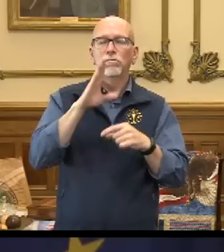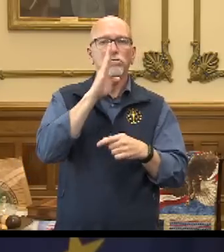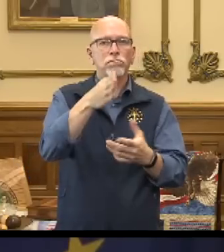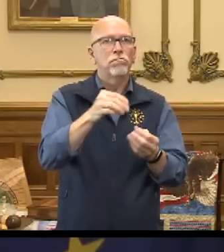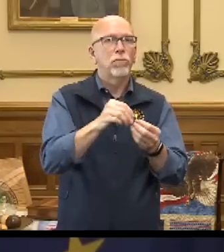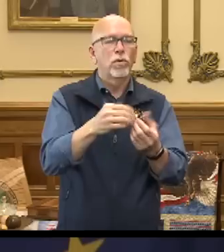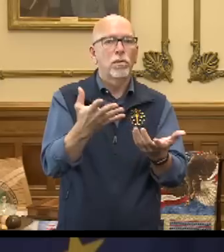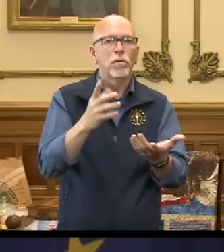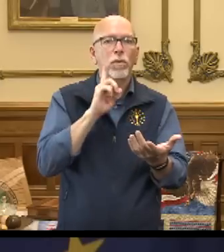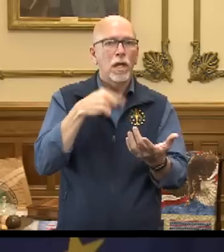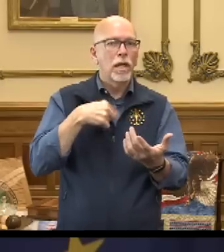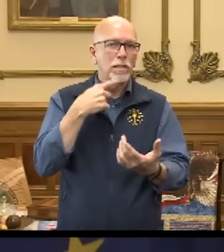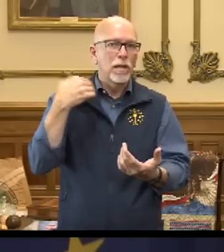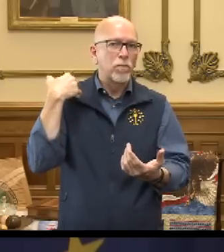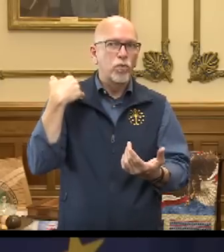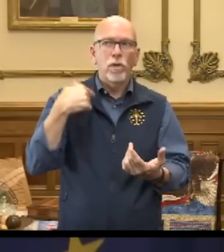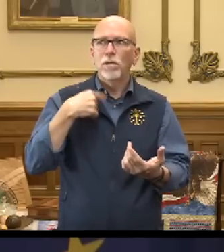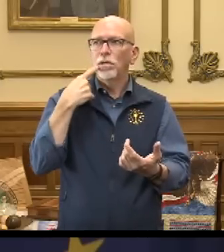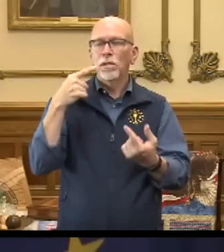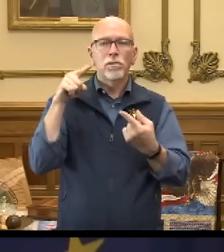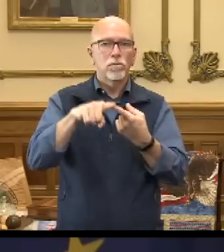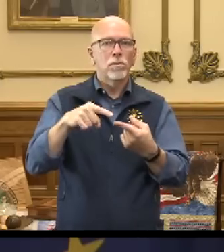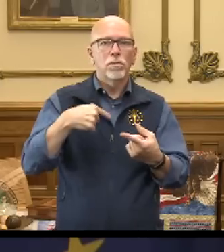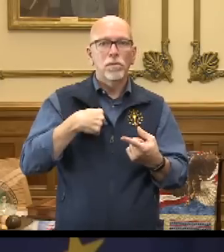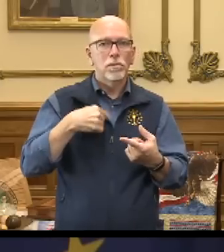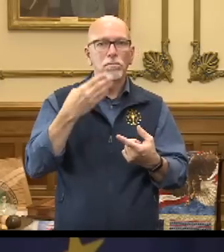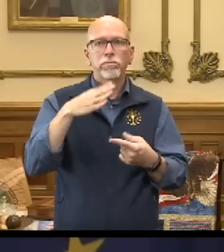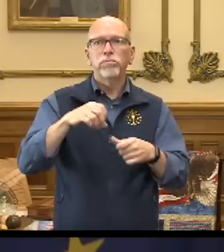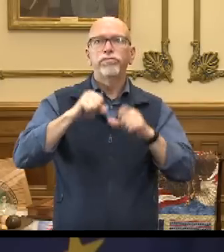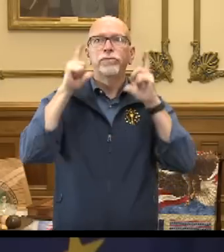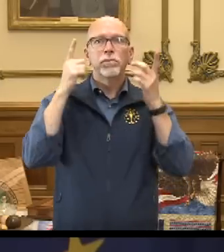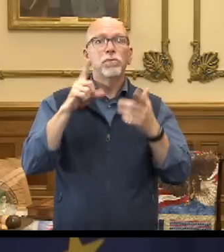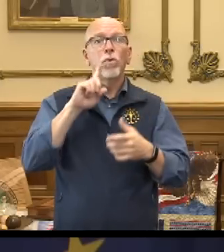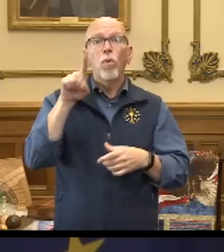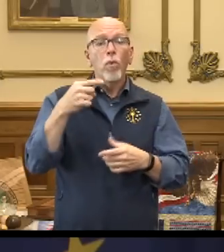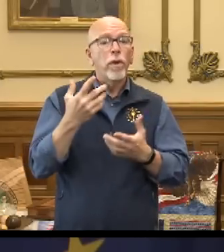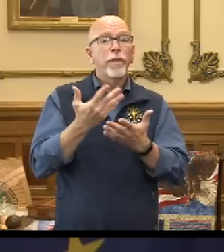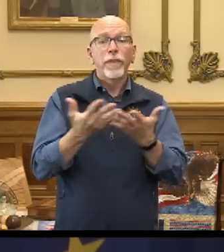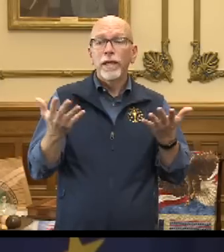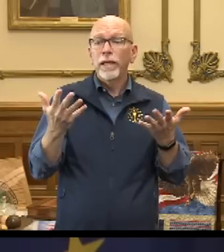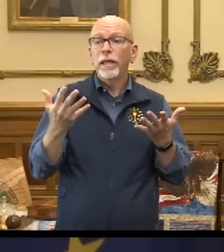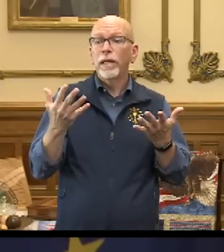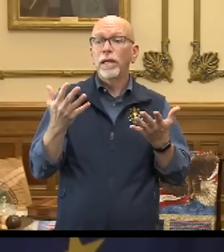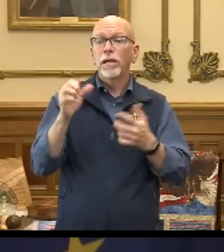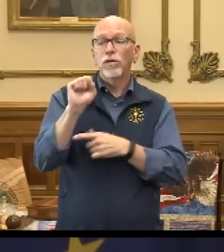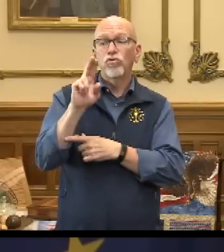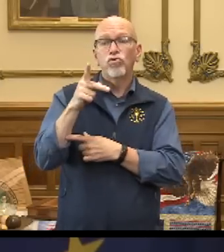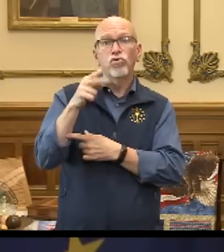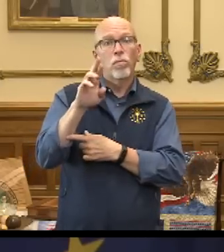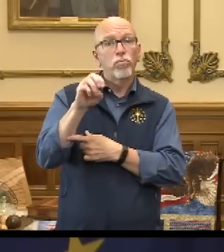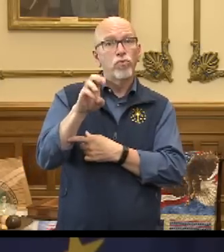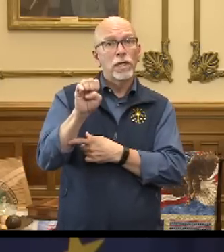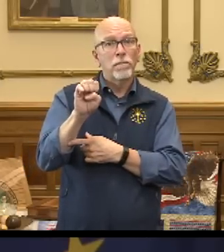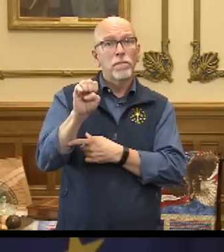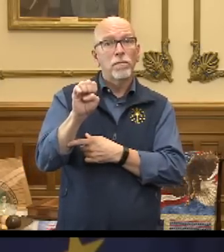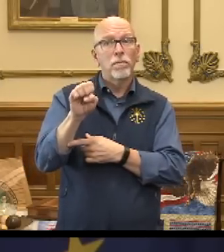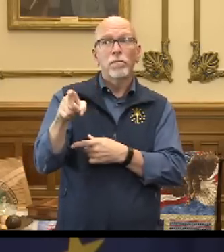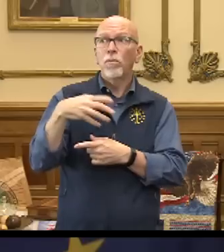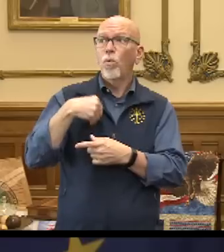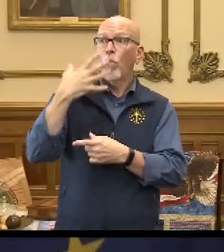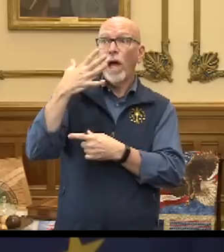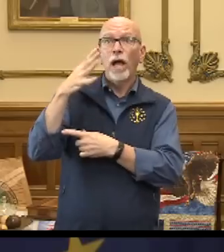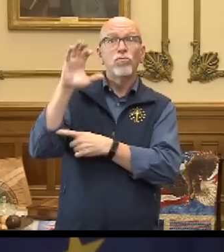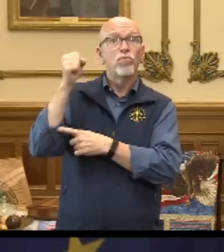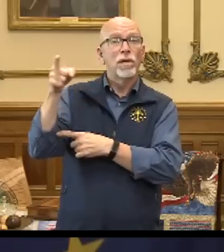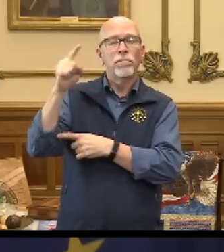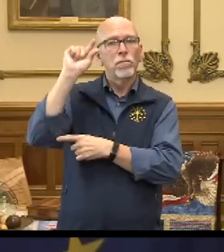I've said before, I'll say it till I'm blue in the face, that the only thing supreme about white supremacy is their